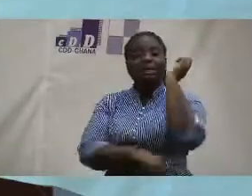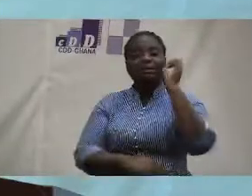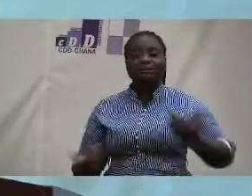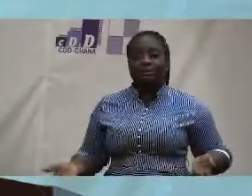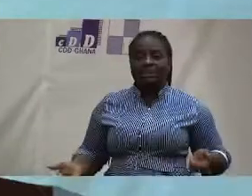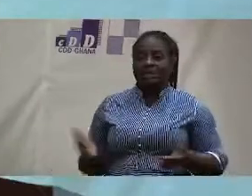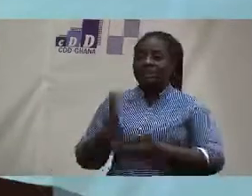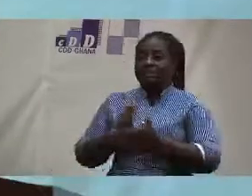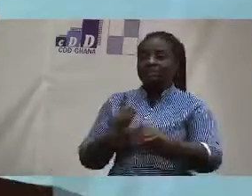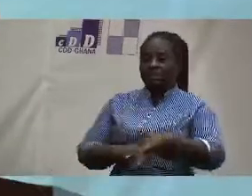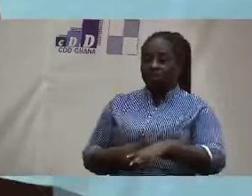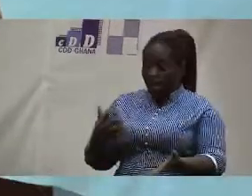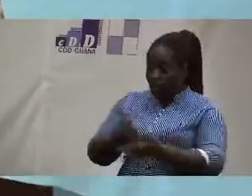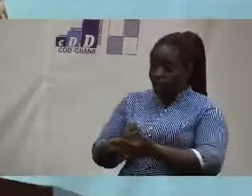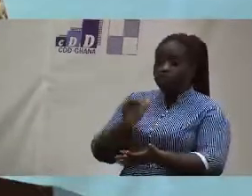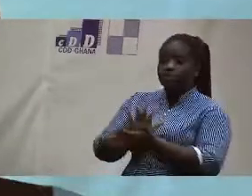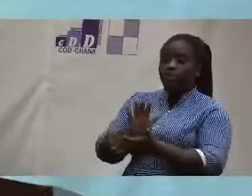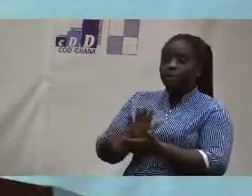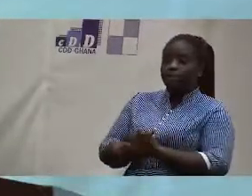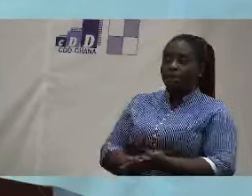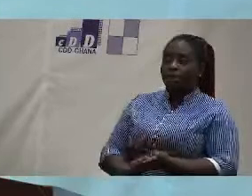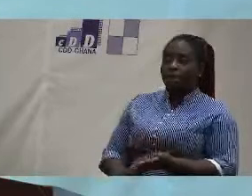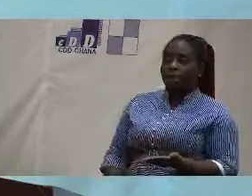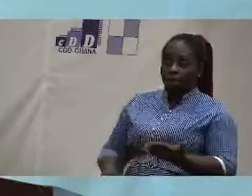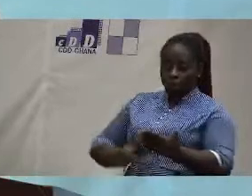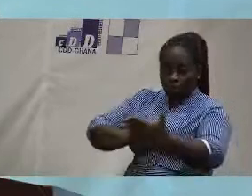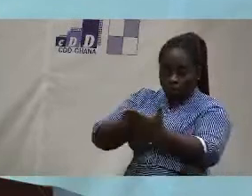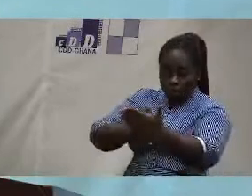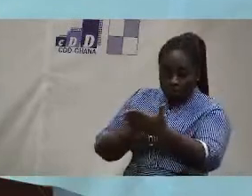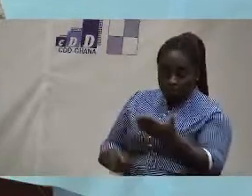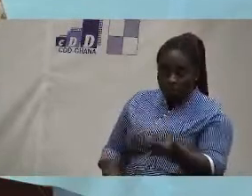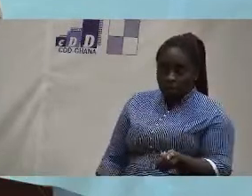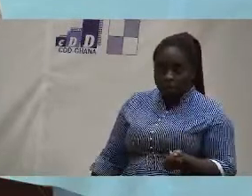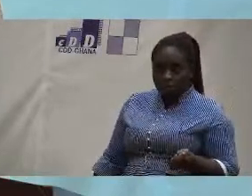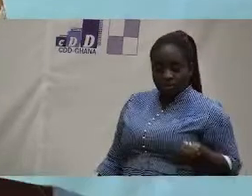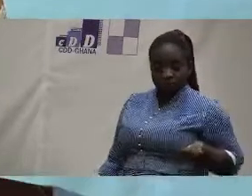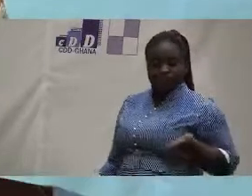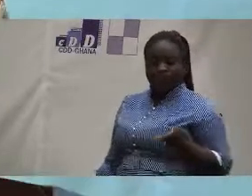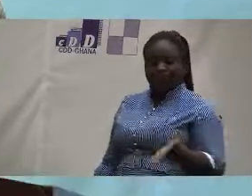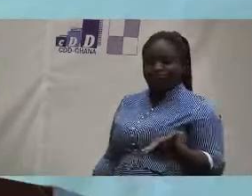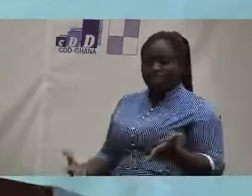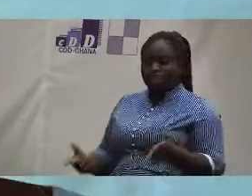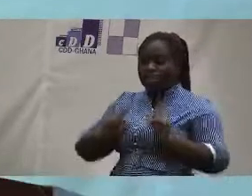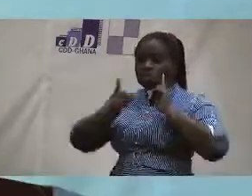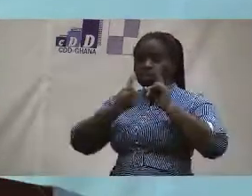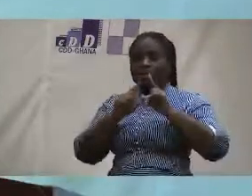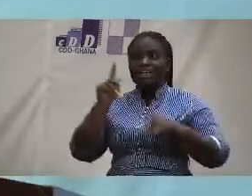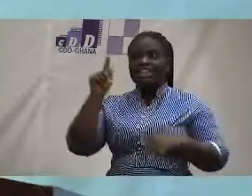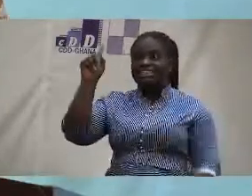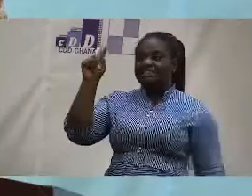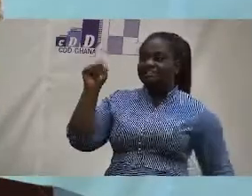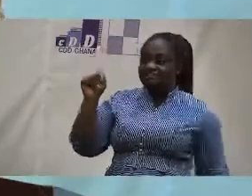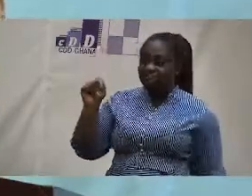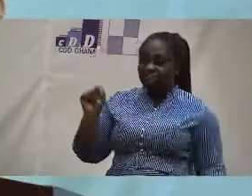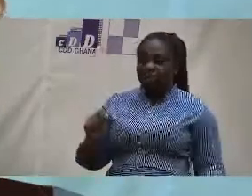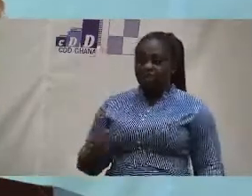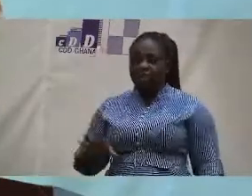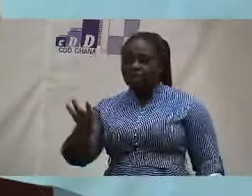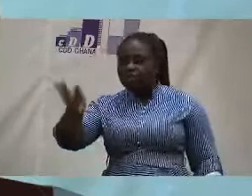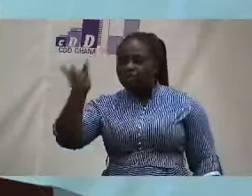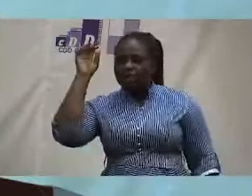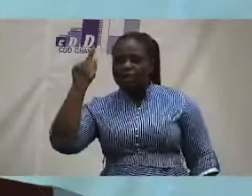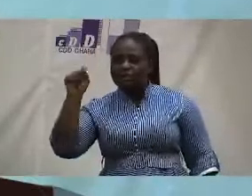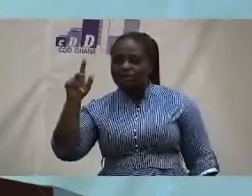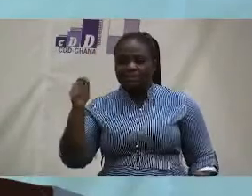At times you are on newspaper, you write op-eds, newspapers are climbed down, you speak on TV, they find the